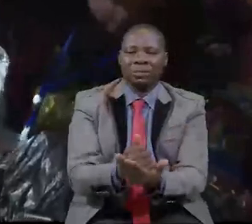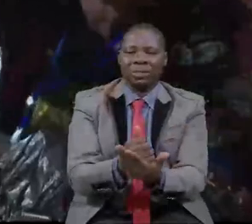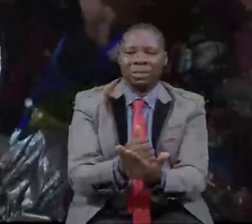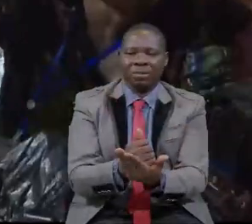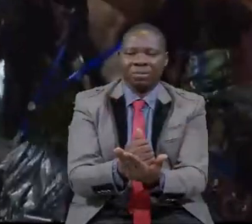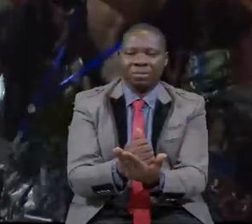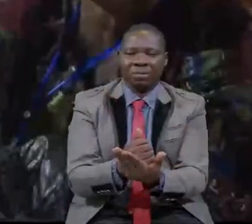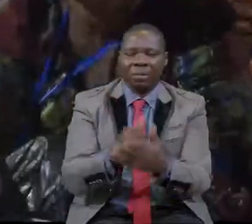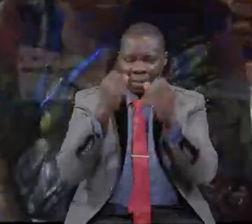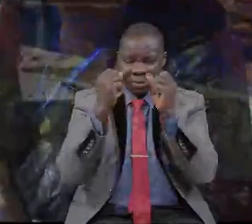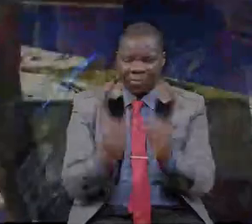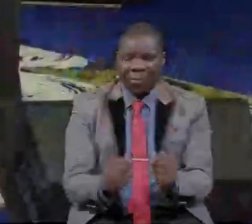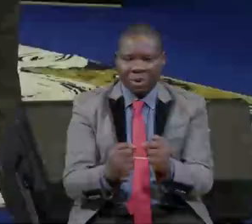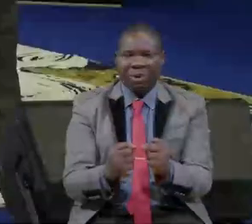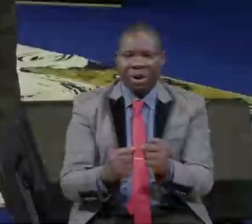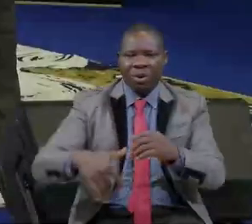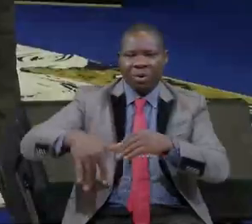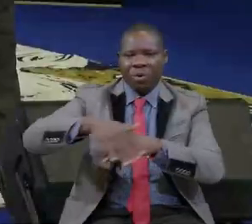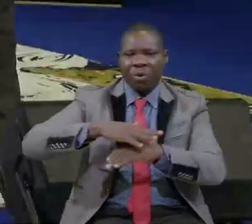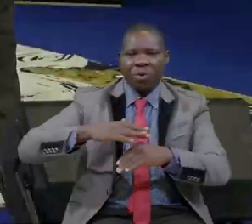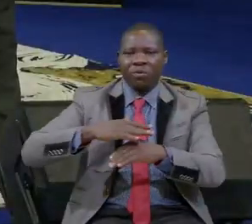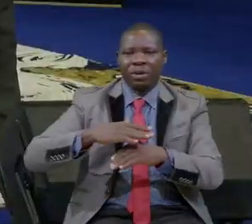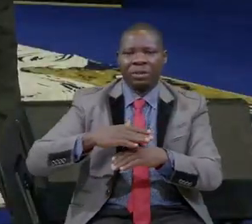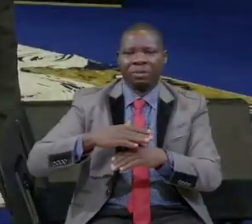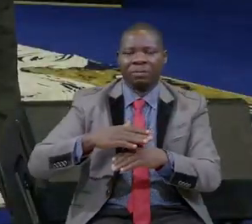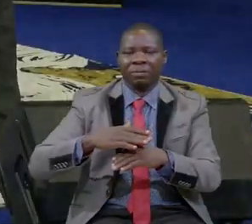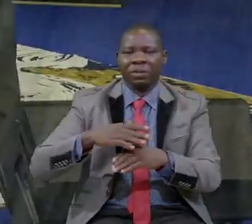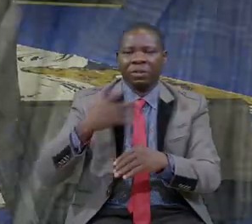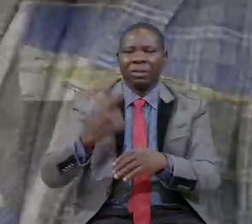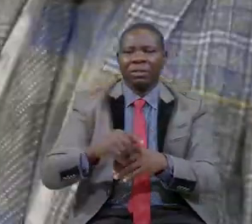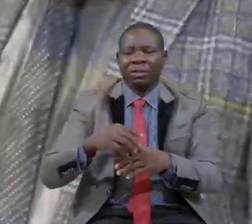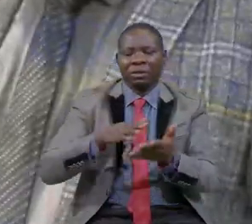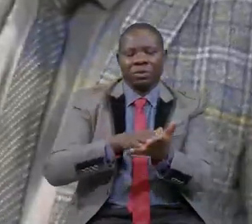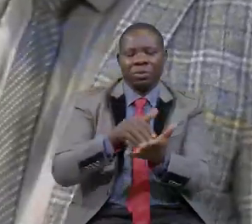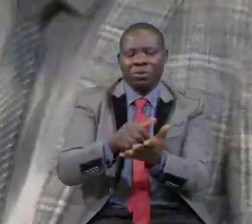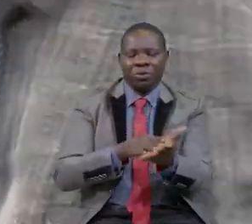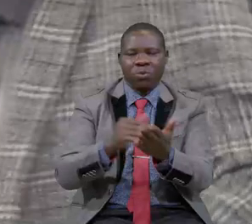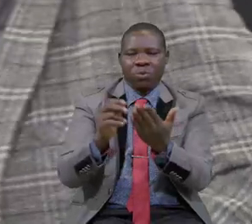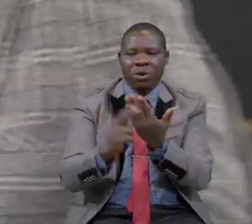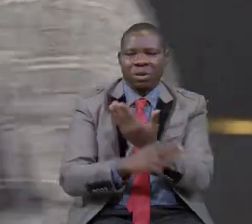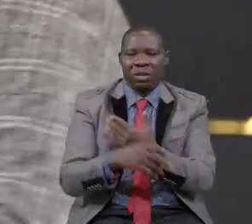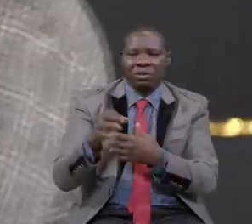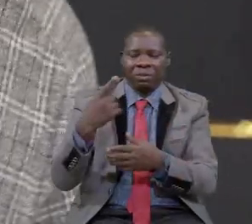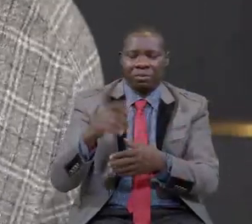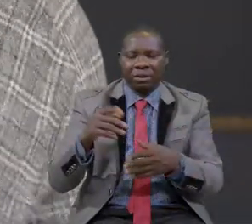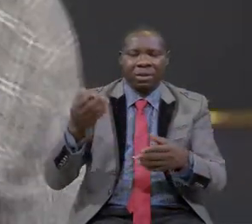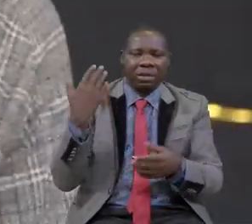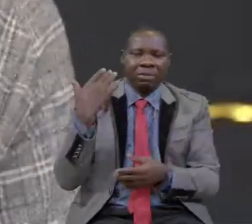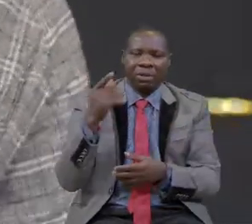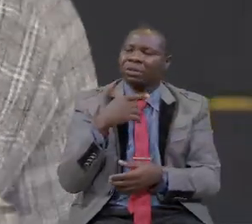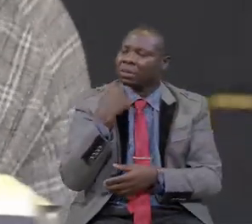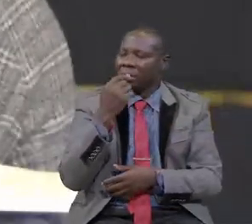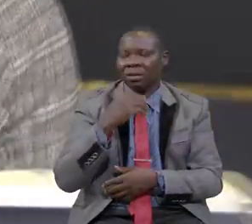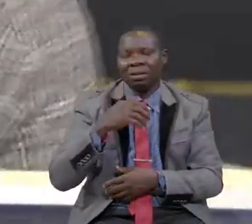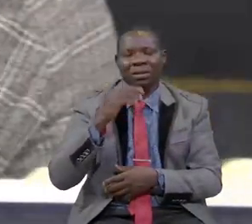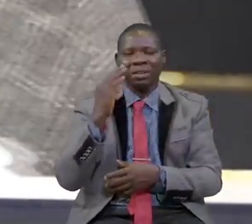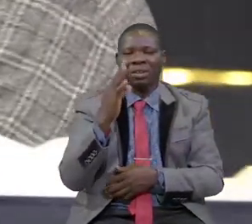Power over the weakness of the past. You say, Pastor, this is